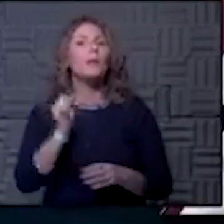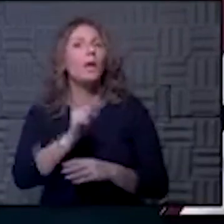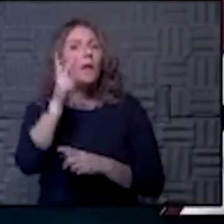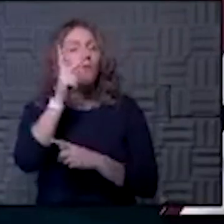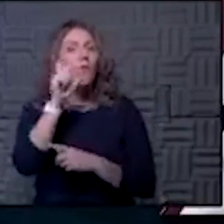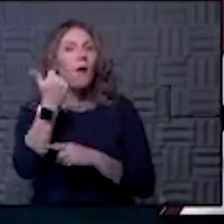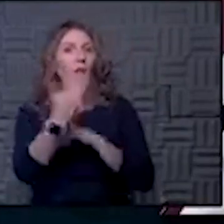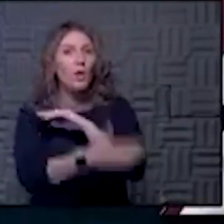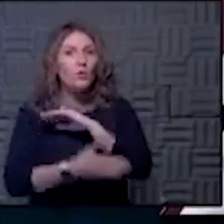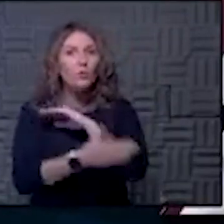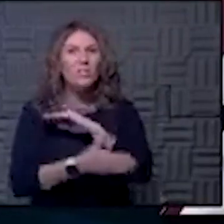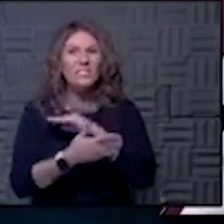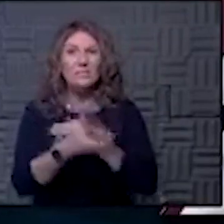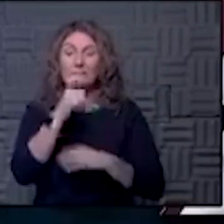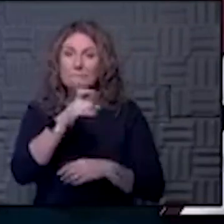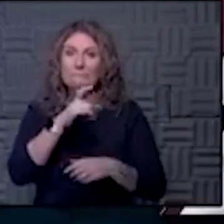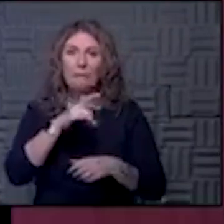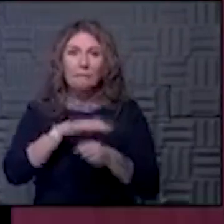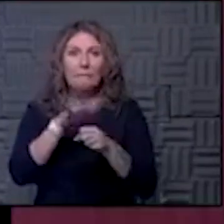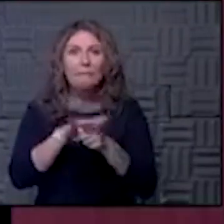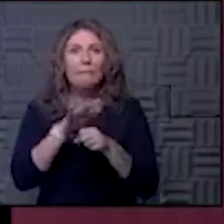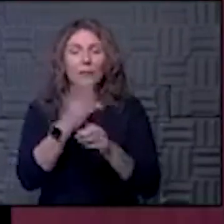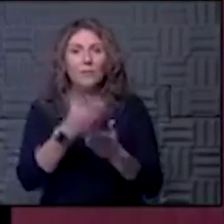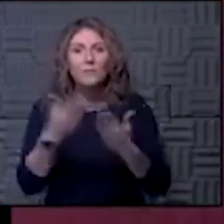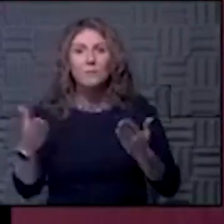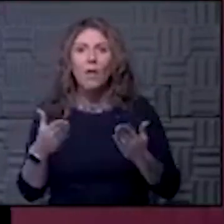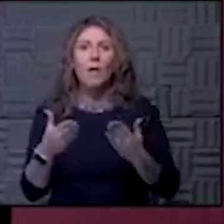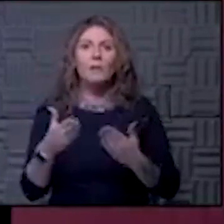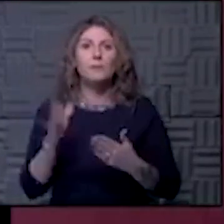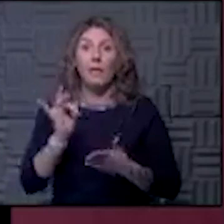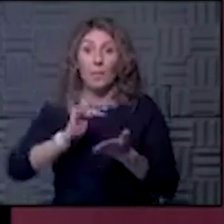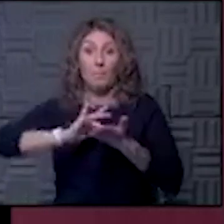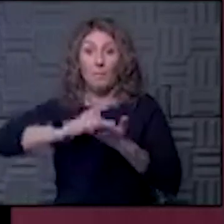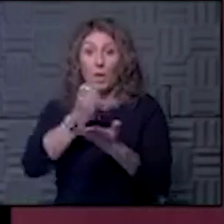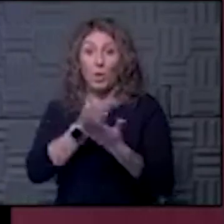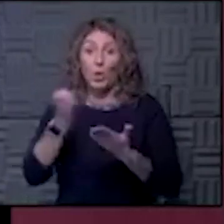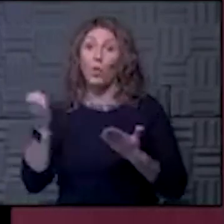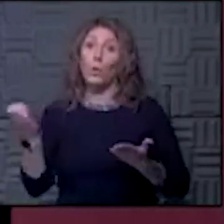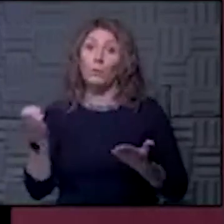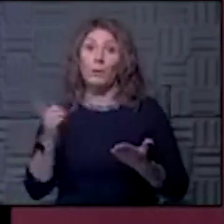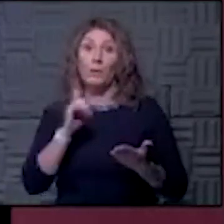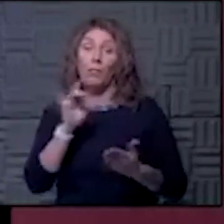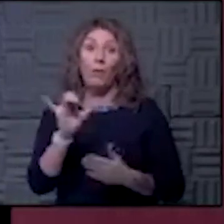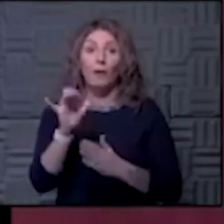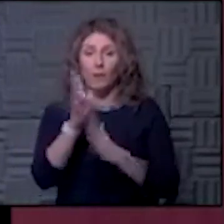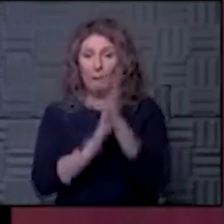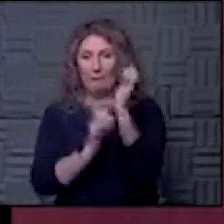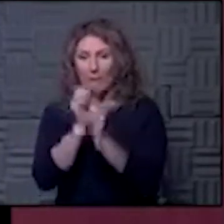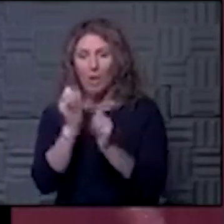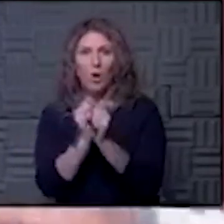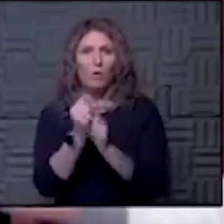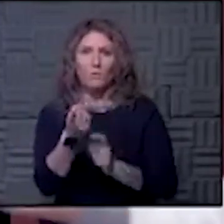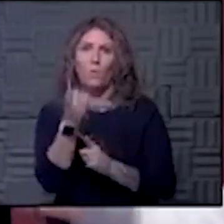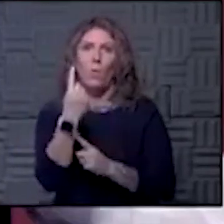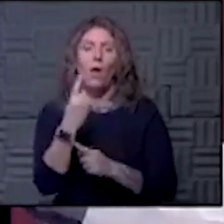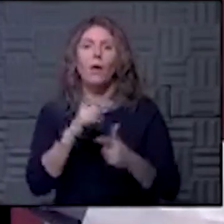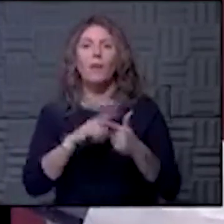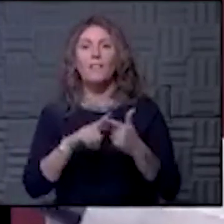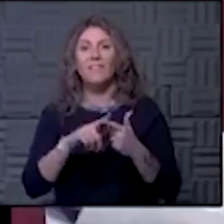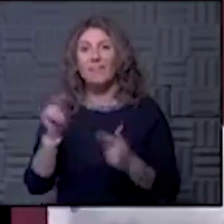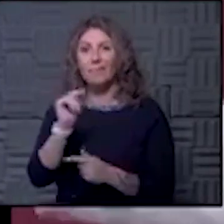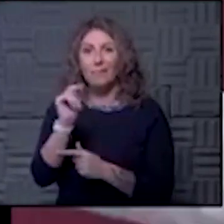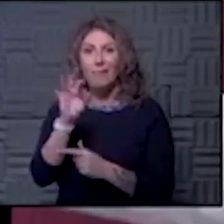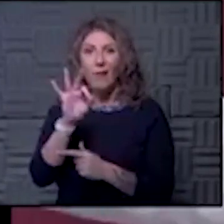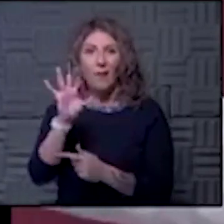other countries, that there are some shortages of supply chains on some medical equipment for this very purpose. And I think gloves, I've read about it, were one of them. N95 masks are